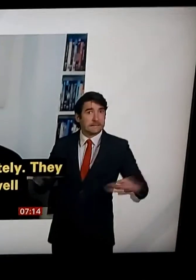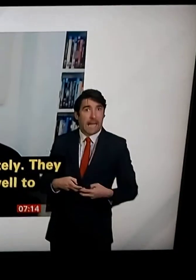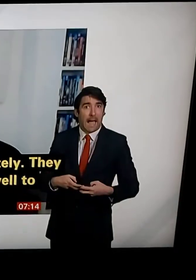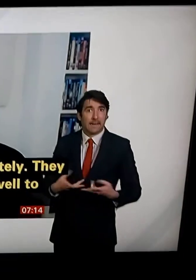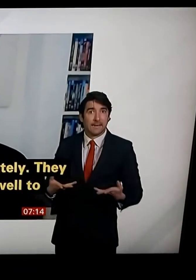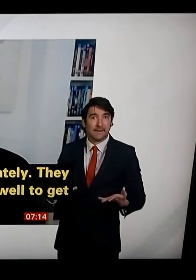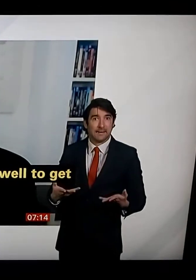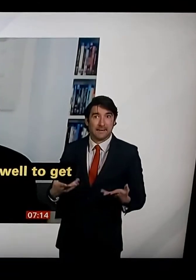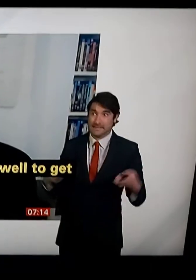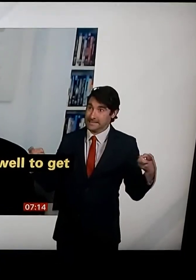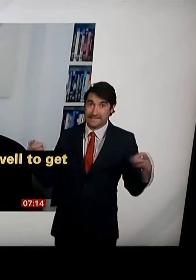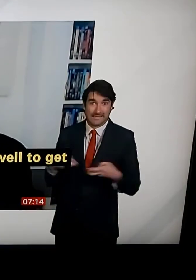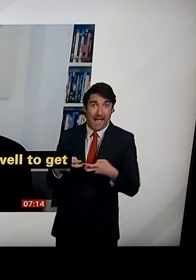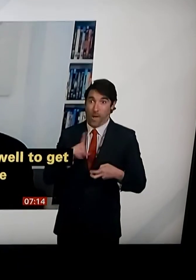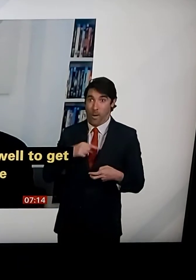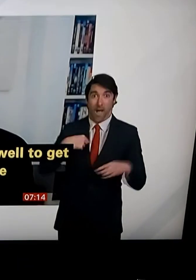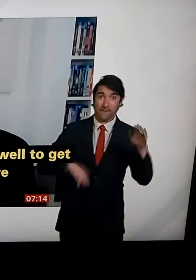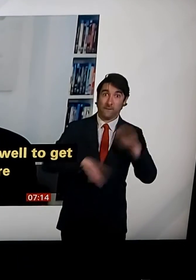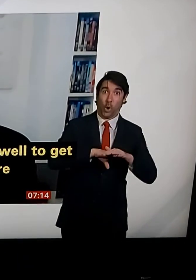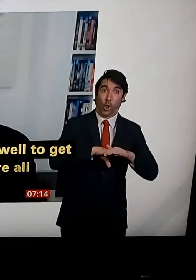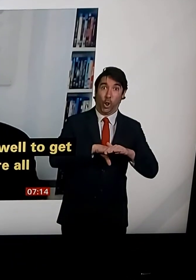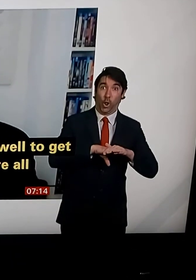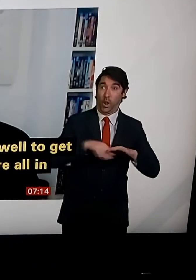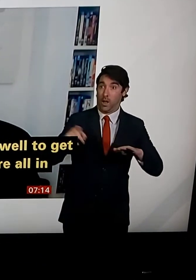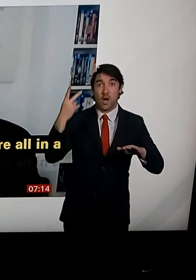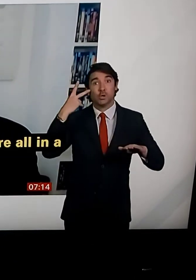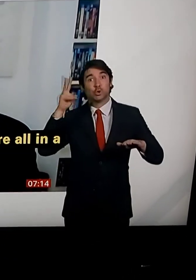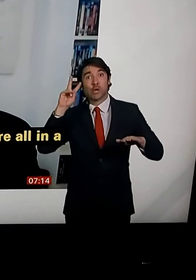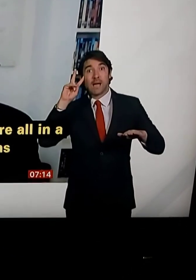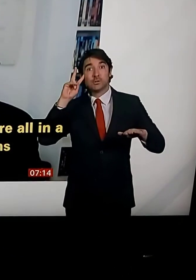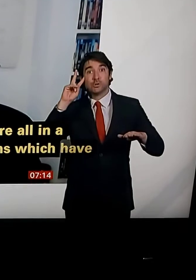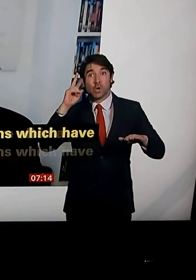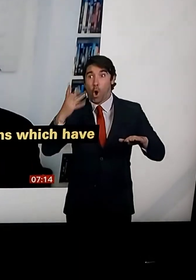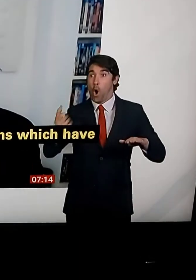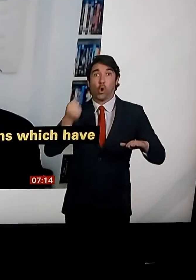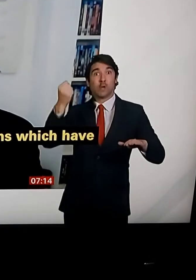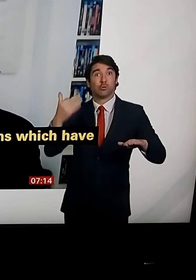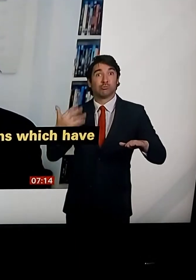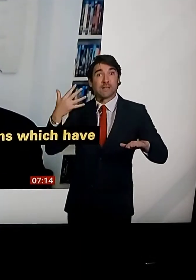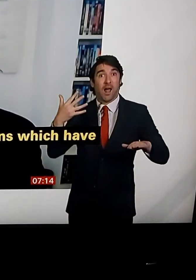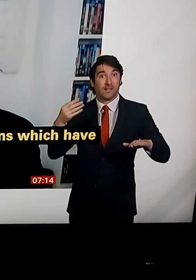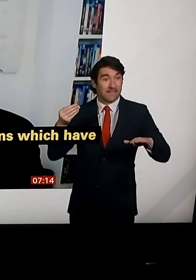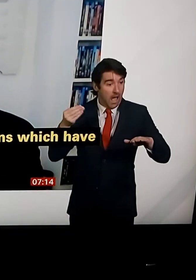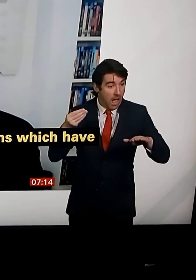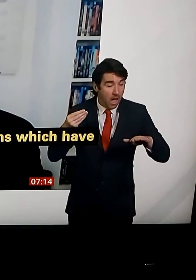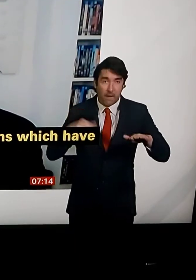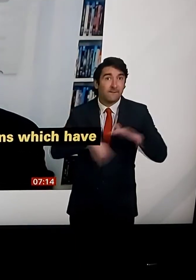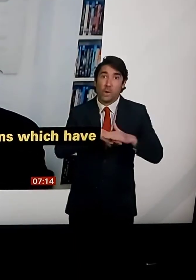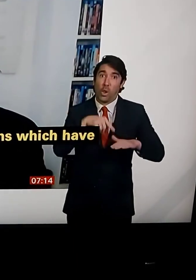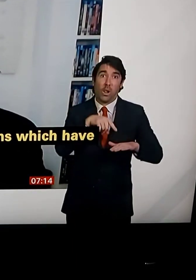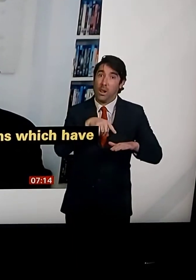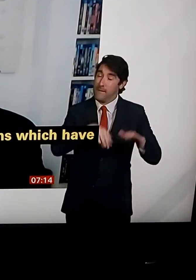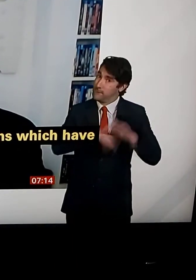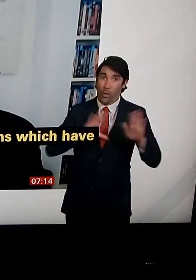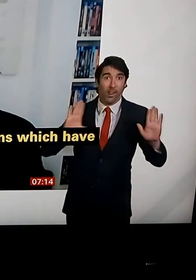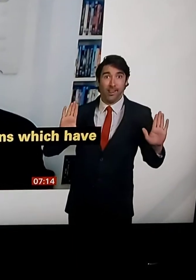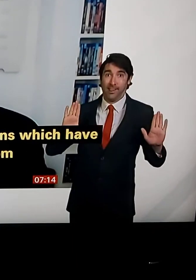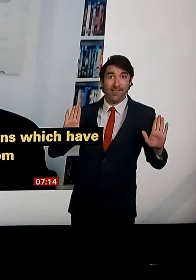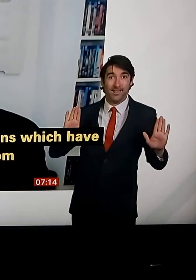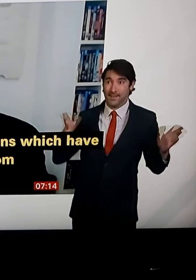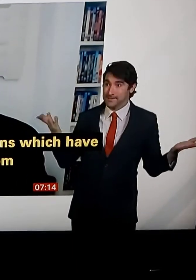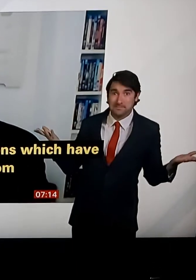around from the Department of Education, overshoot by 5% and we'll claw it back over the next 5 years and all those sorts of things.